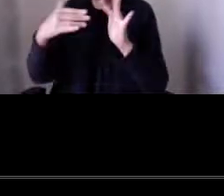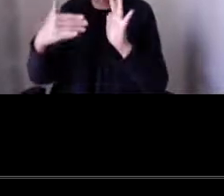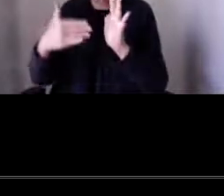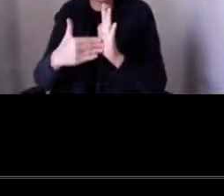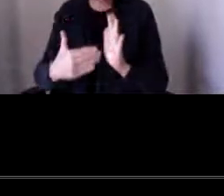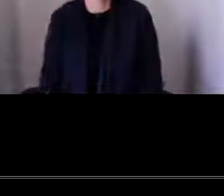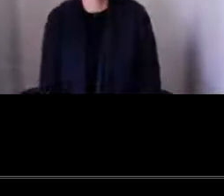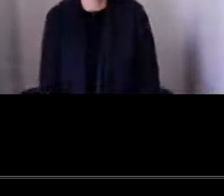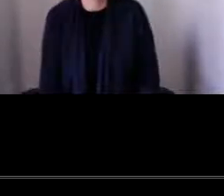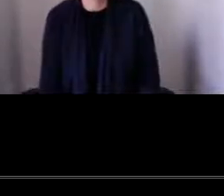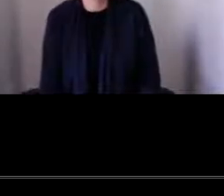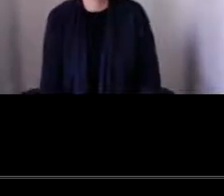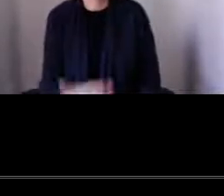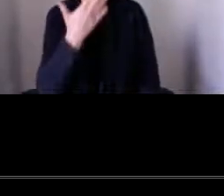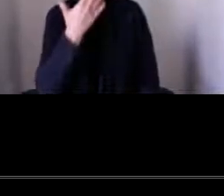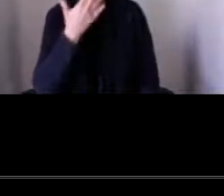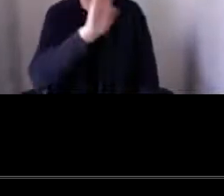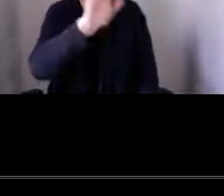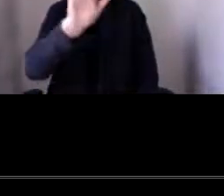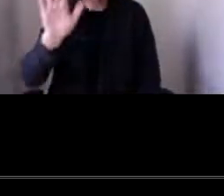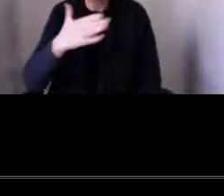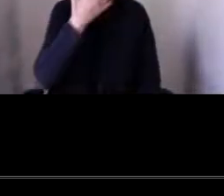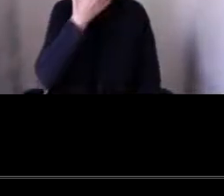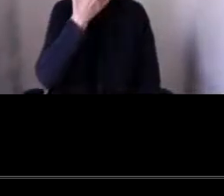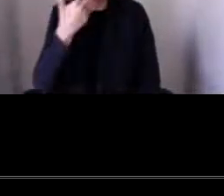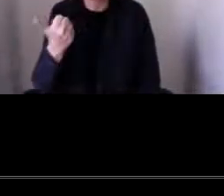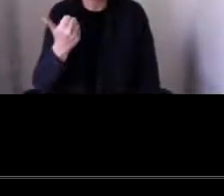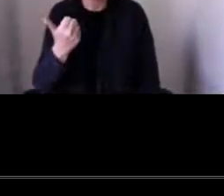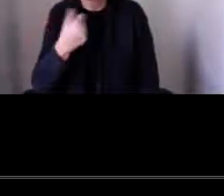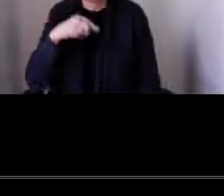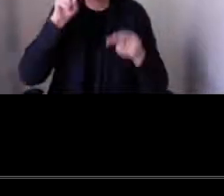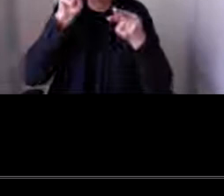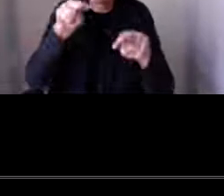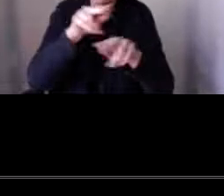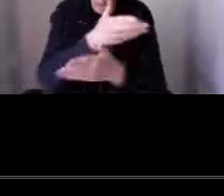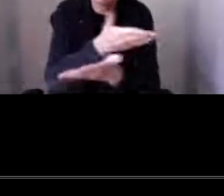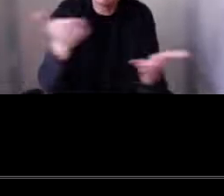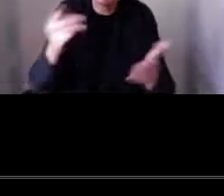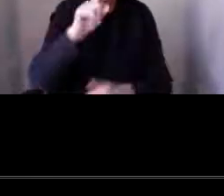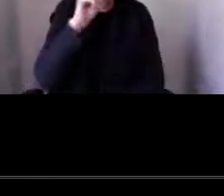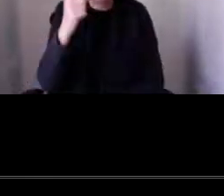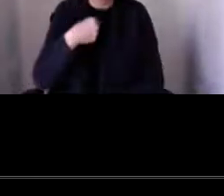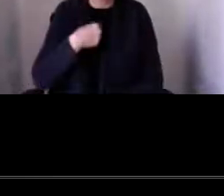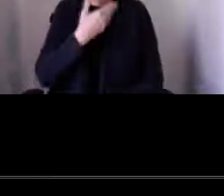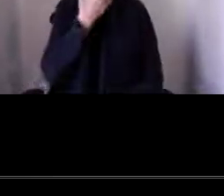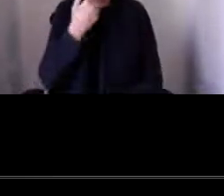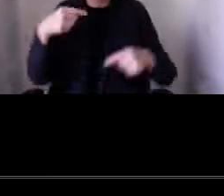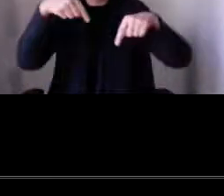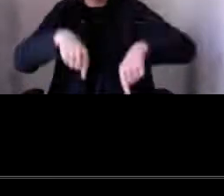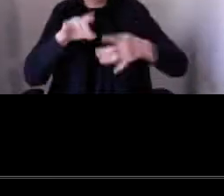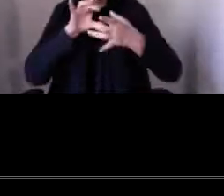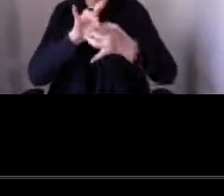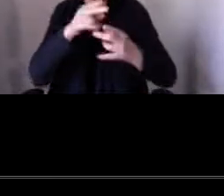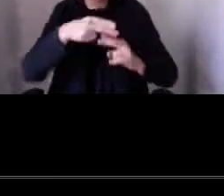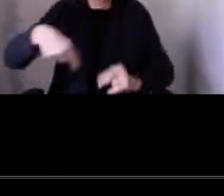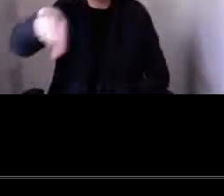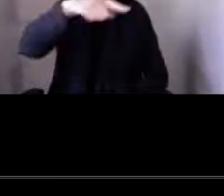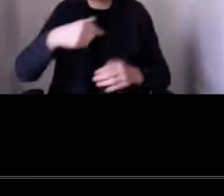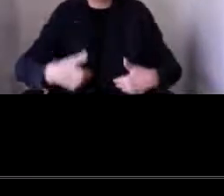Thanks, Anne-Louise. Hi, everybody. Lovely well, I can't really see you all, but it's lovely to be here with you all this morning.